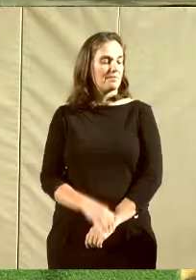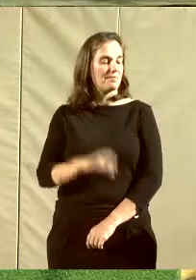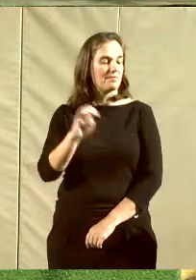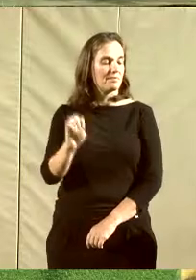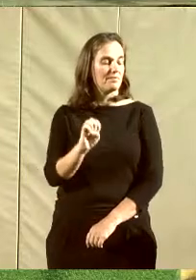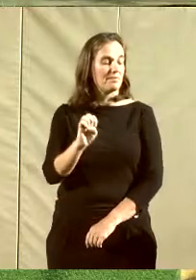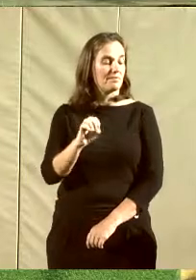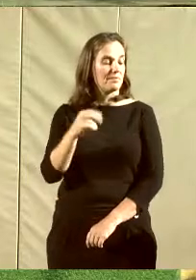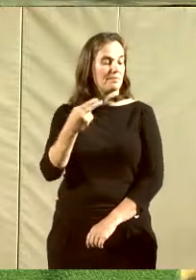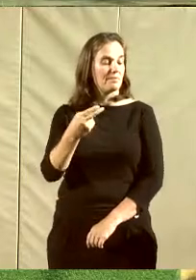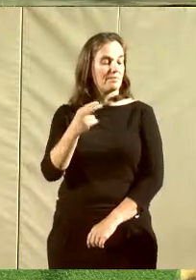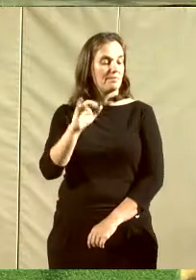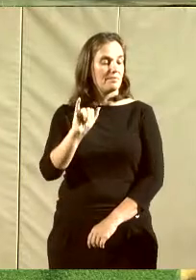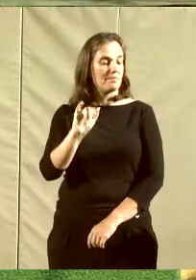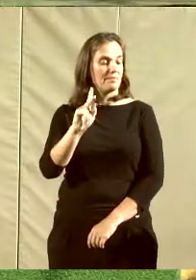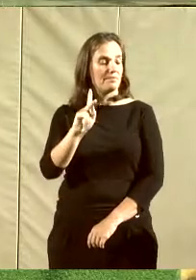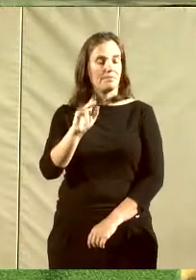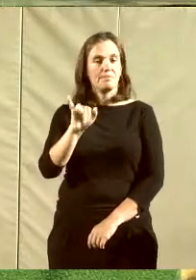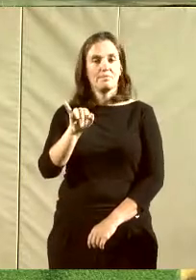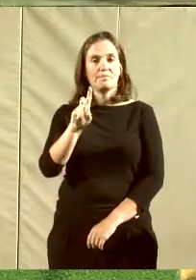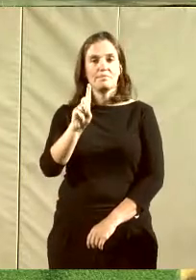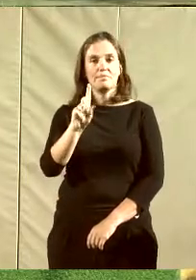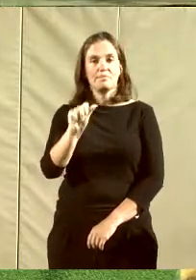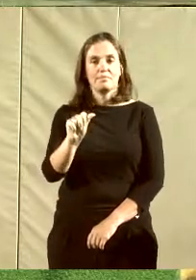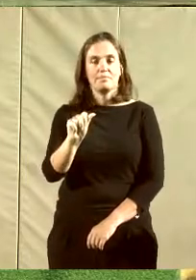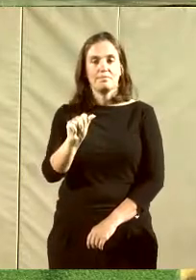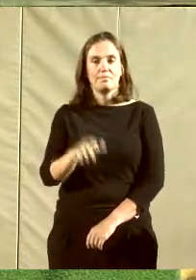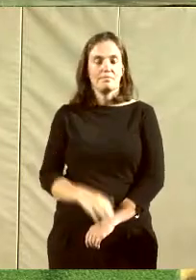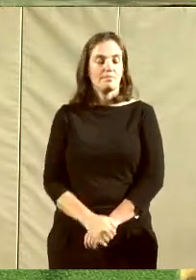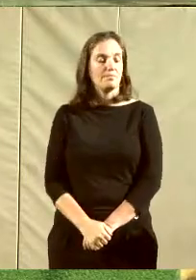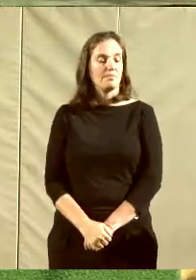Ethan Richard Hikida.